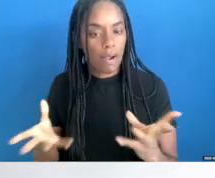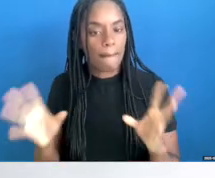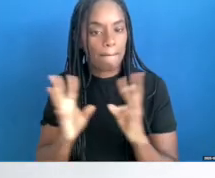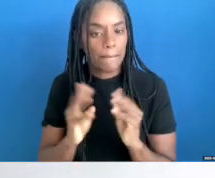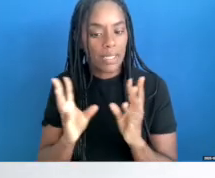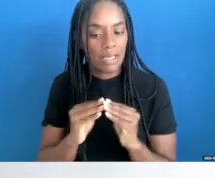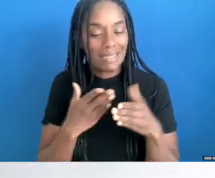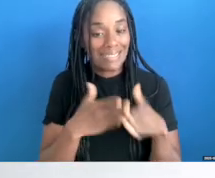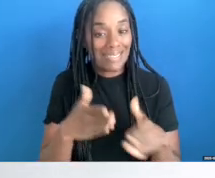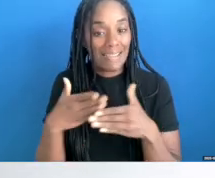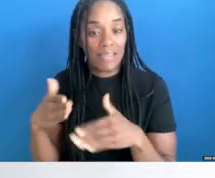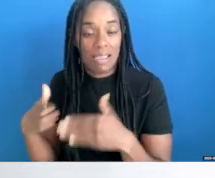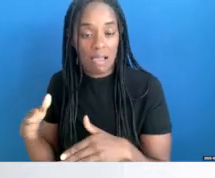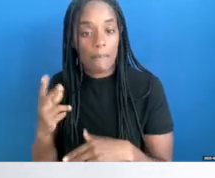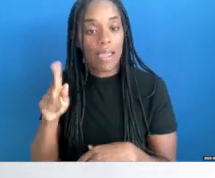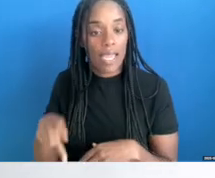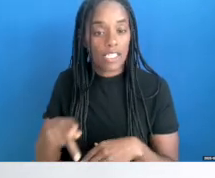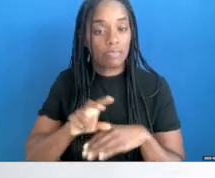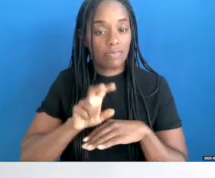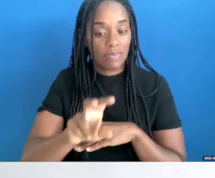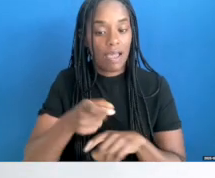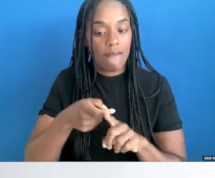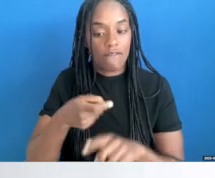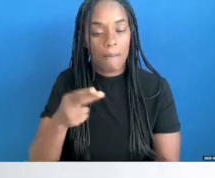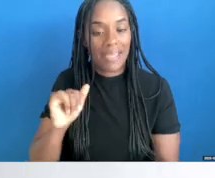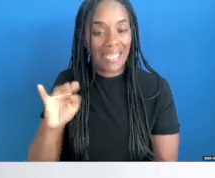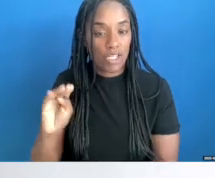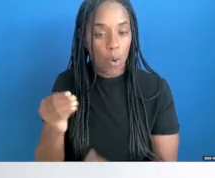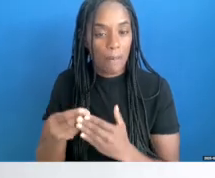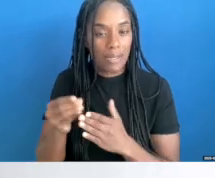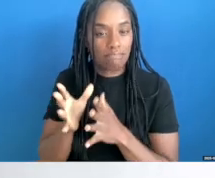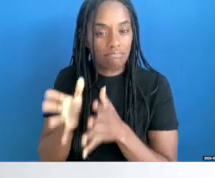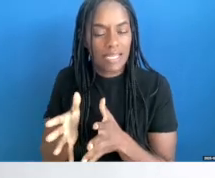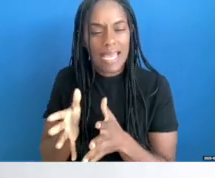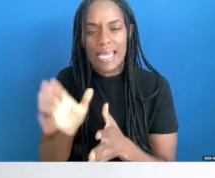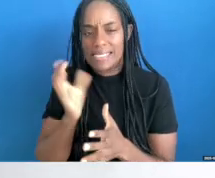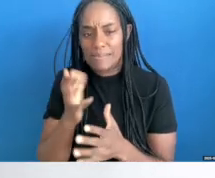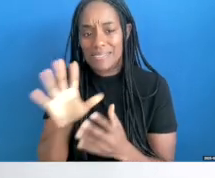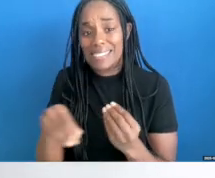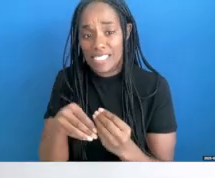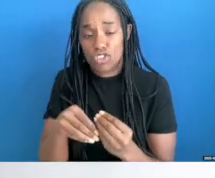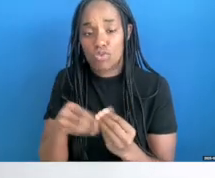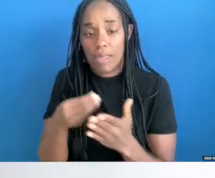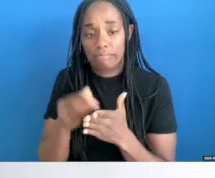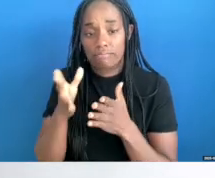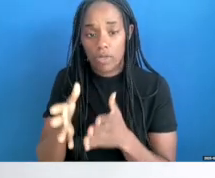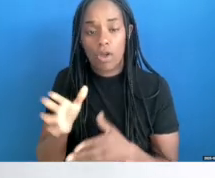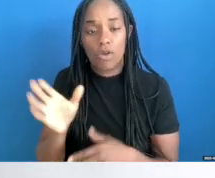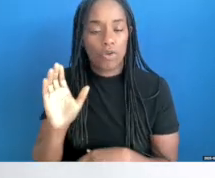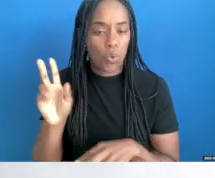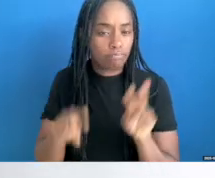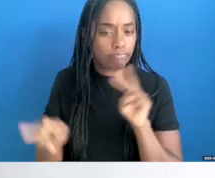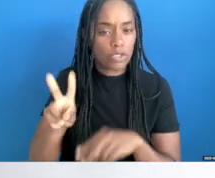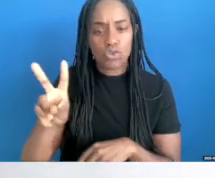divvying up of HVIP funds that is from the Hino settlement. And then it sounds like in addition to that, you're looking at $200 million